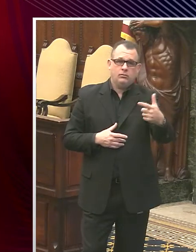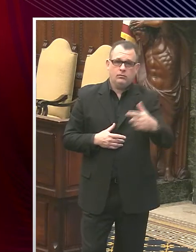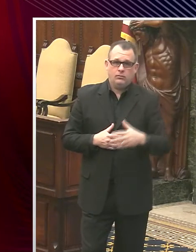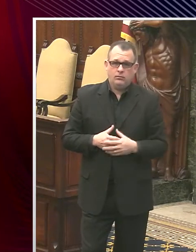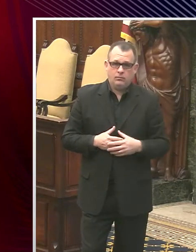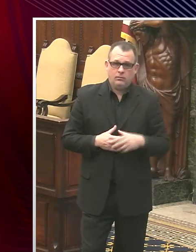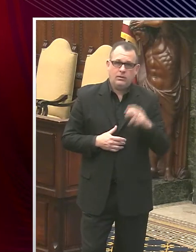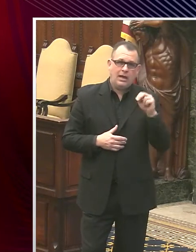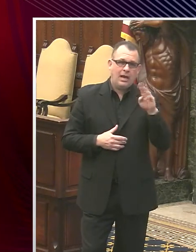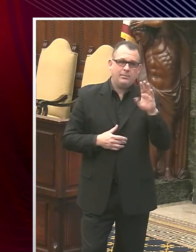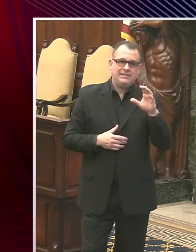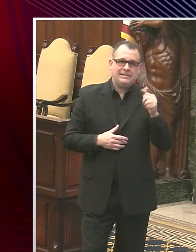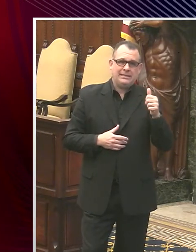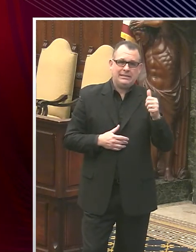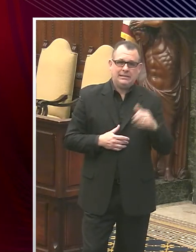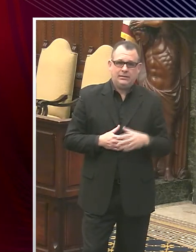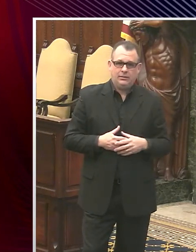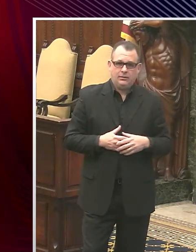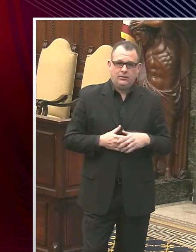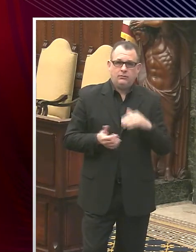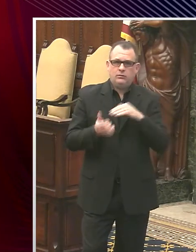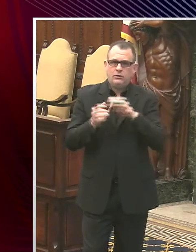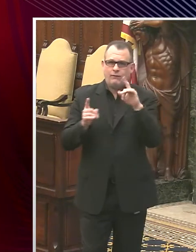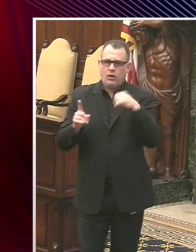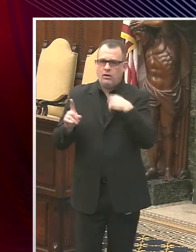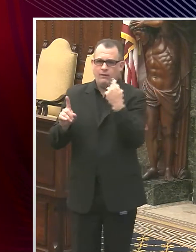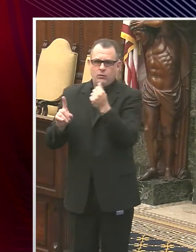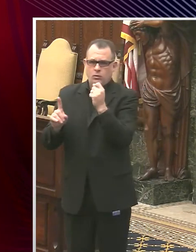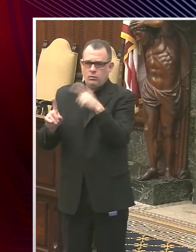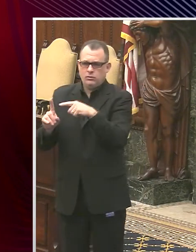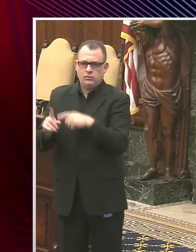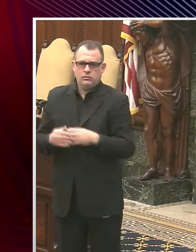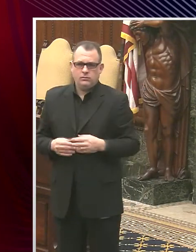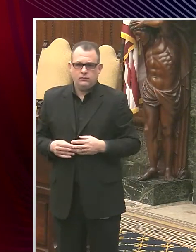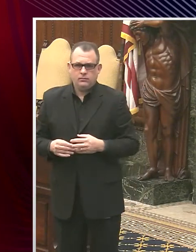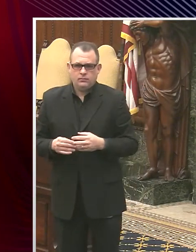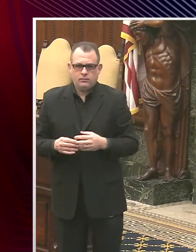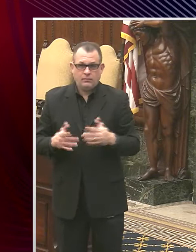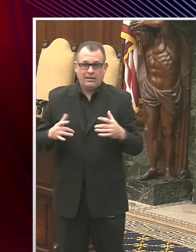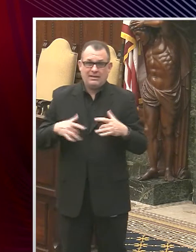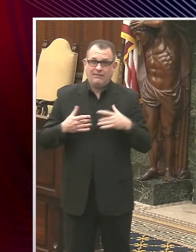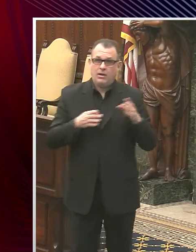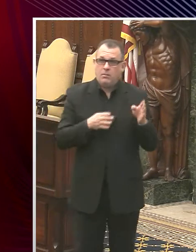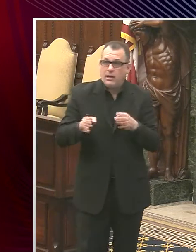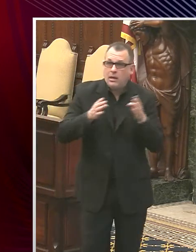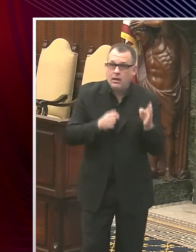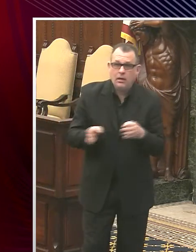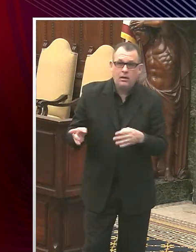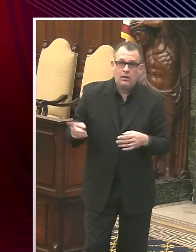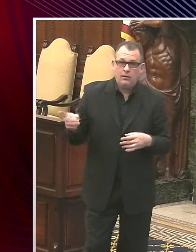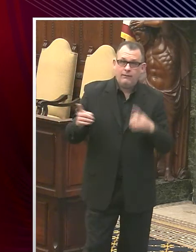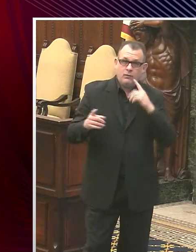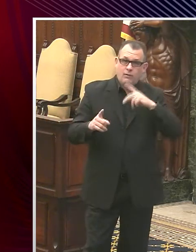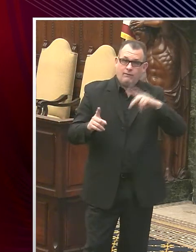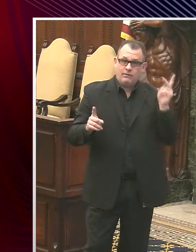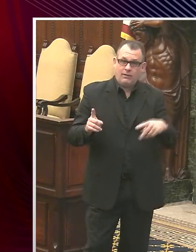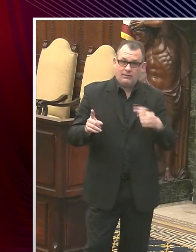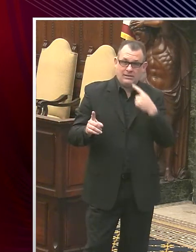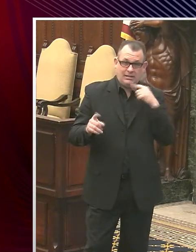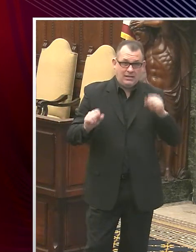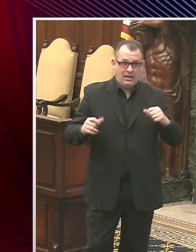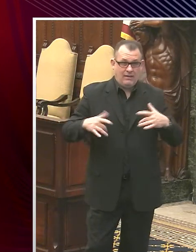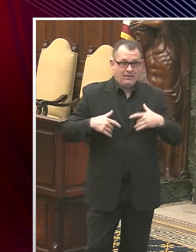Thank you, Mike. Good afternoon. Dr. Farley, I have a couple of questions for you, sir. Event planners, venue operators in Philadelphia say that they can hold